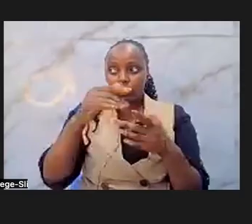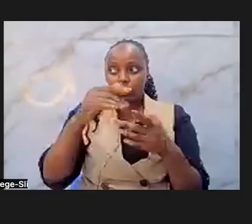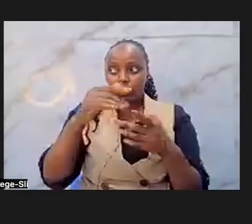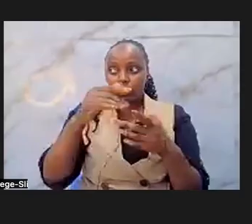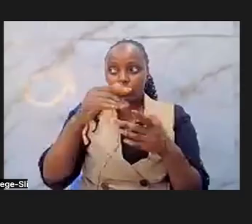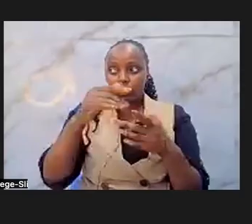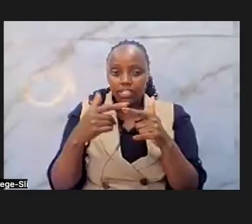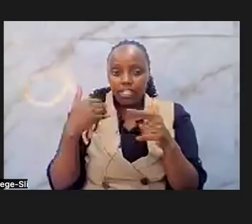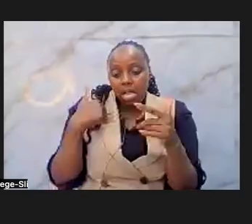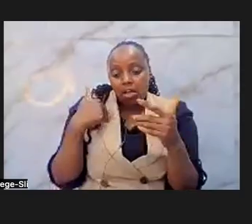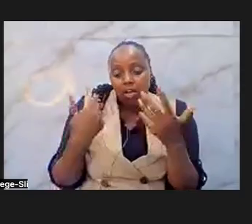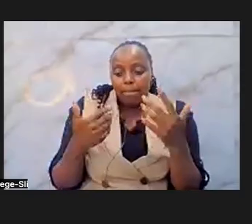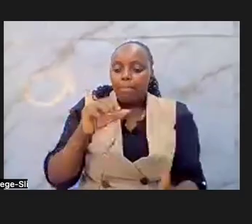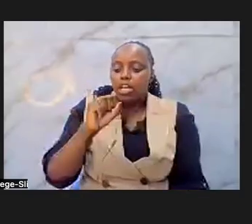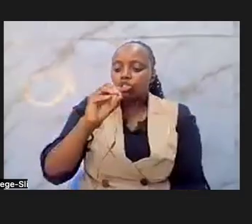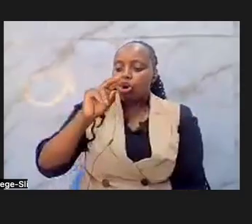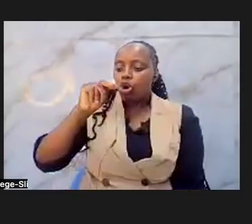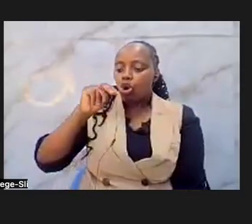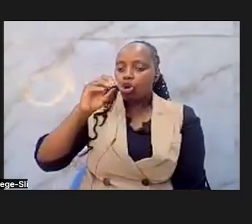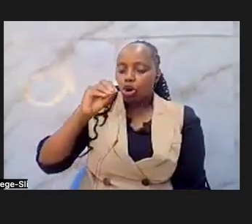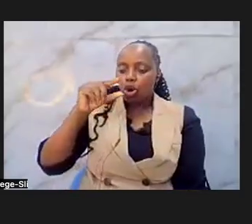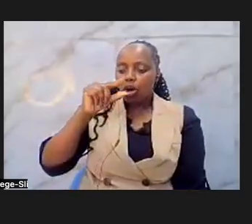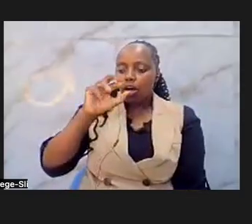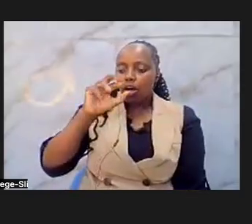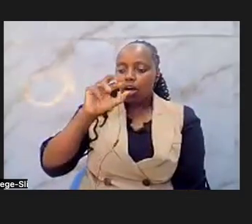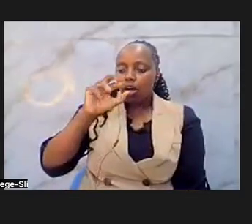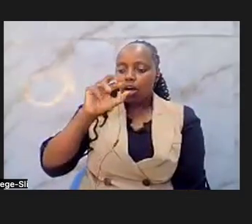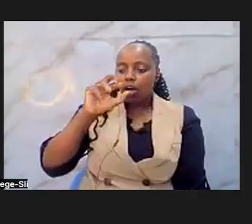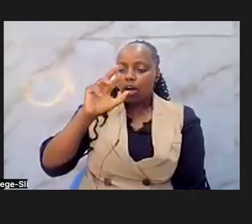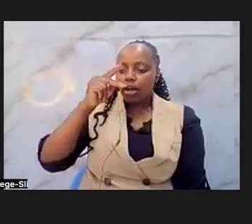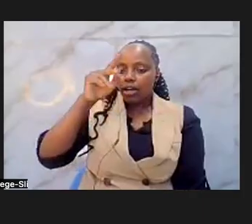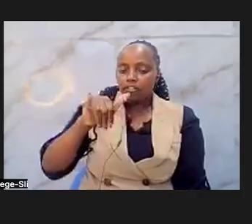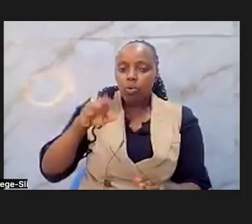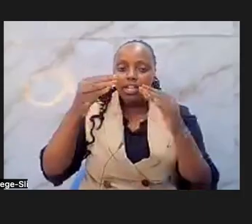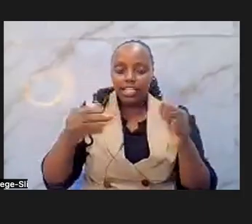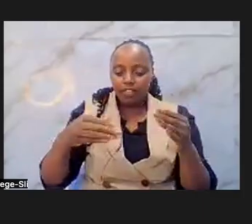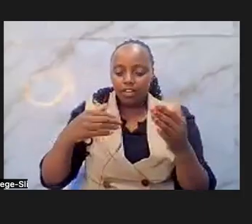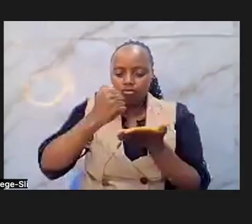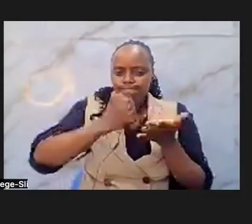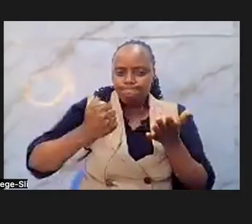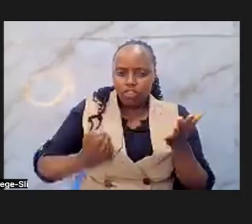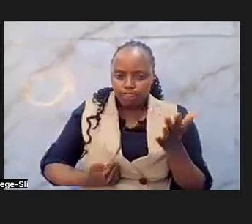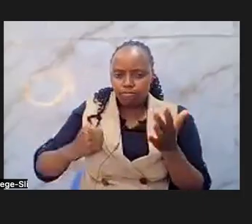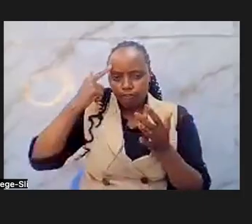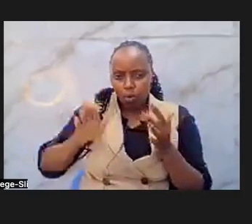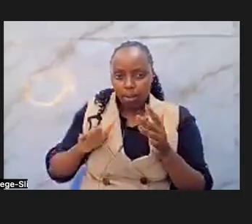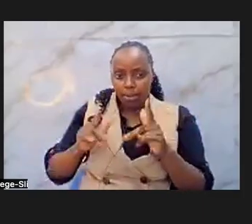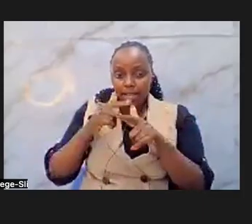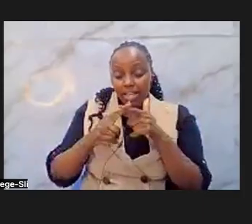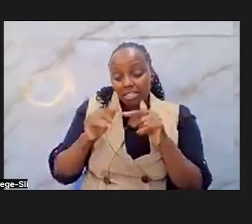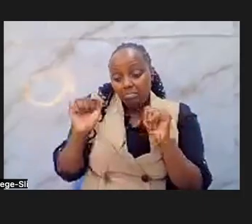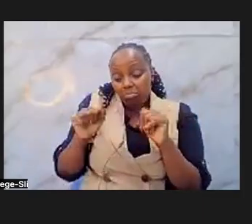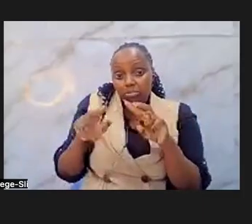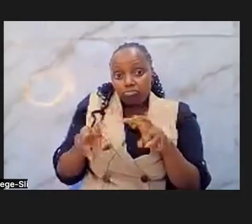offer simple obstetric ultrasound that women previously would seek elsewhere. An example